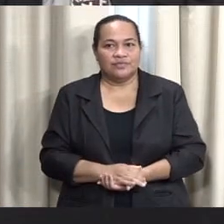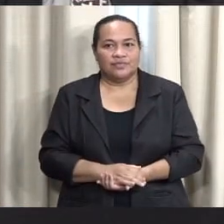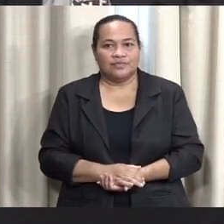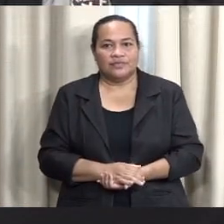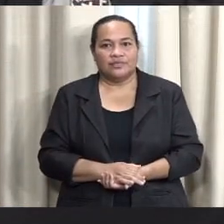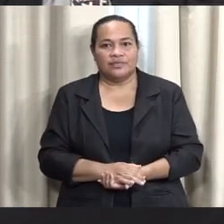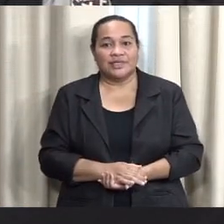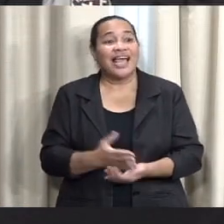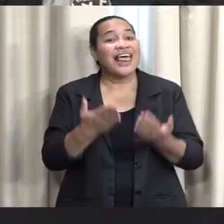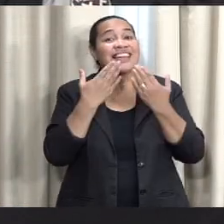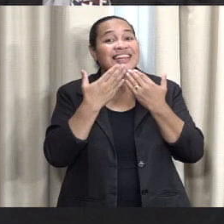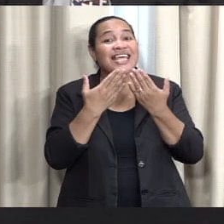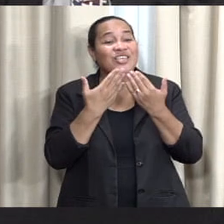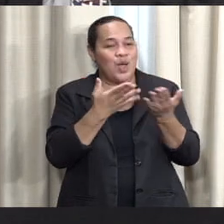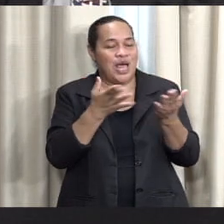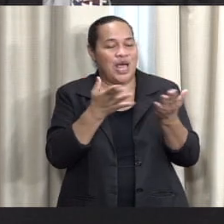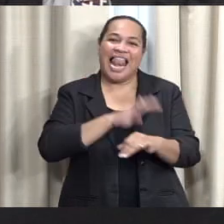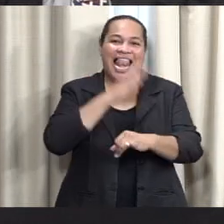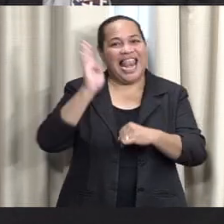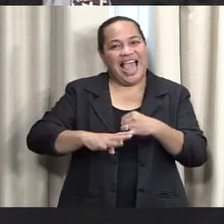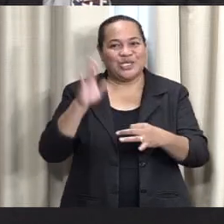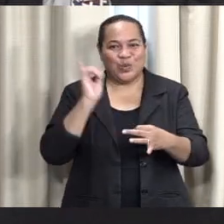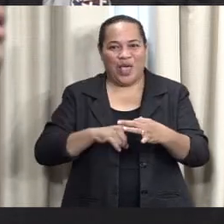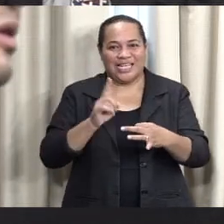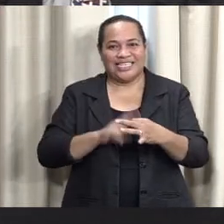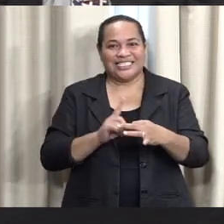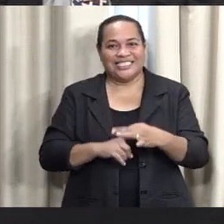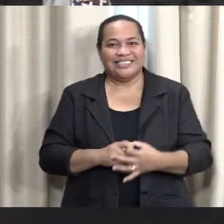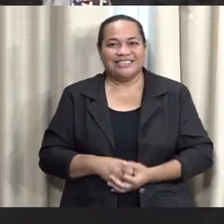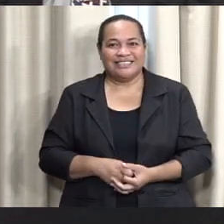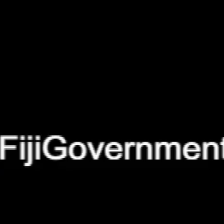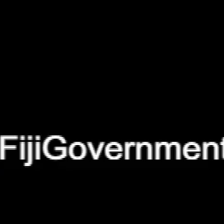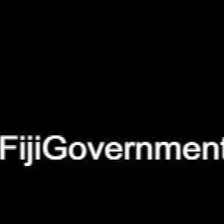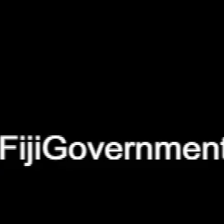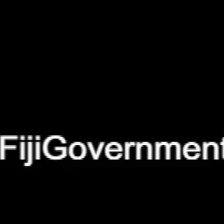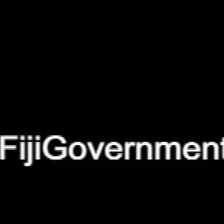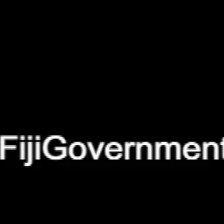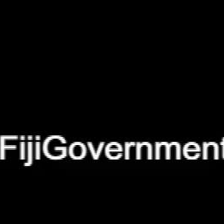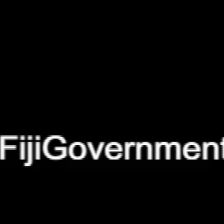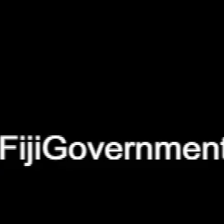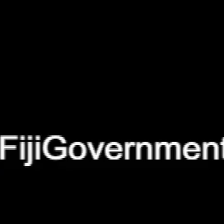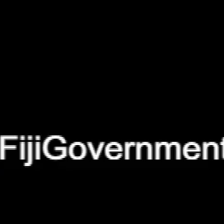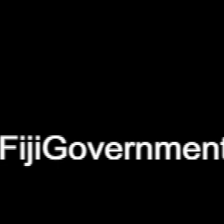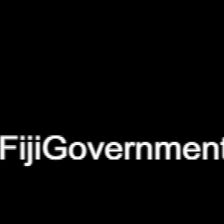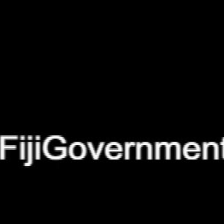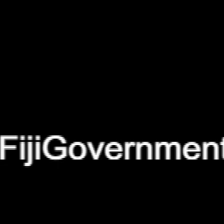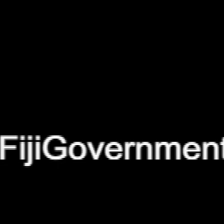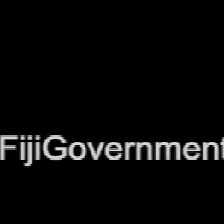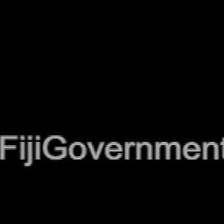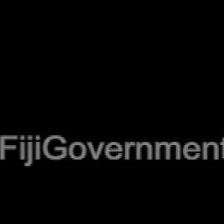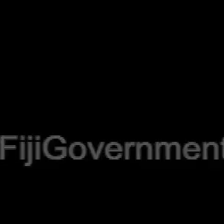Thank you, ladies and gentlemen. That was the last question. Please, thank you.